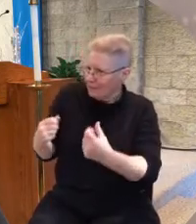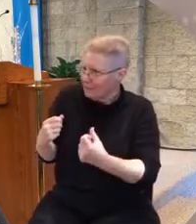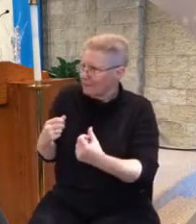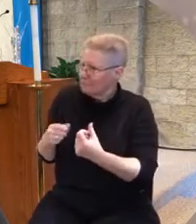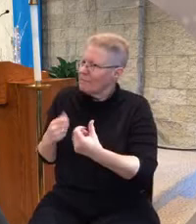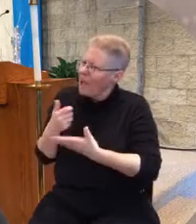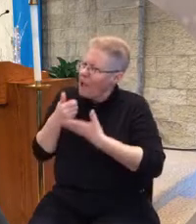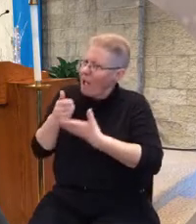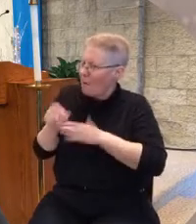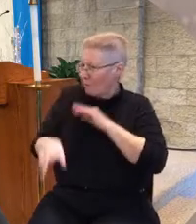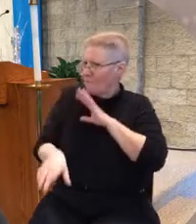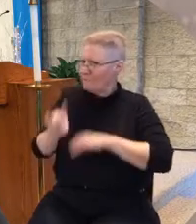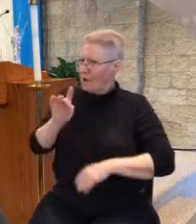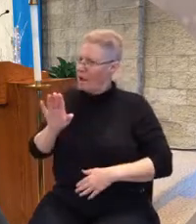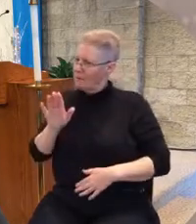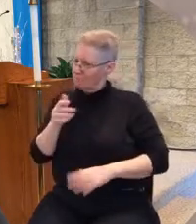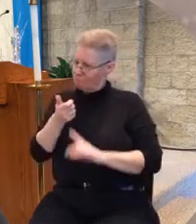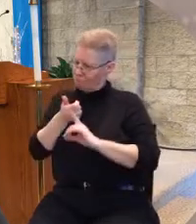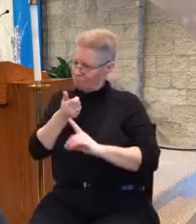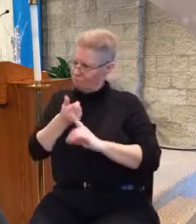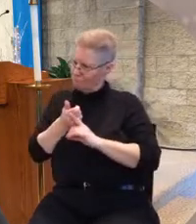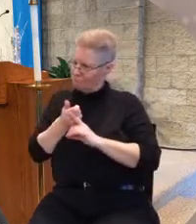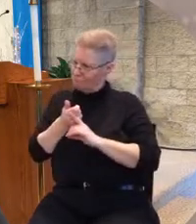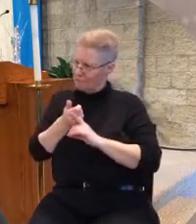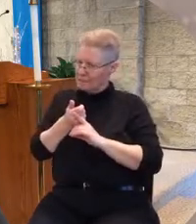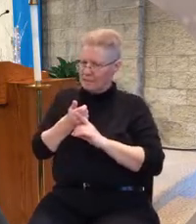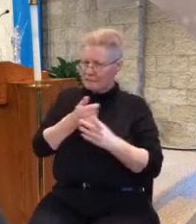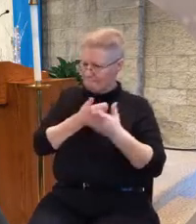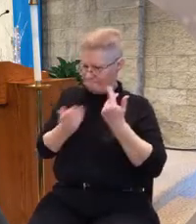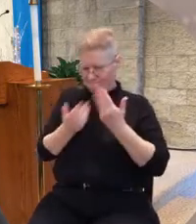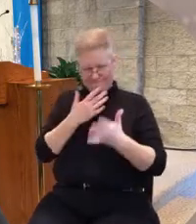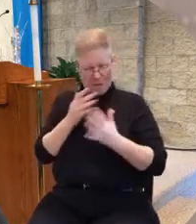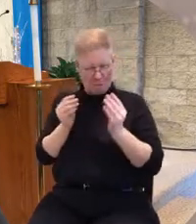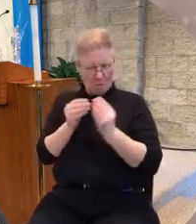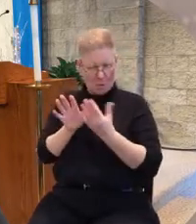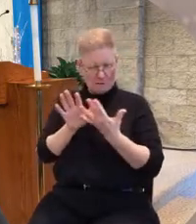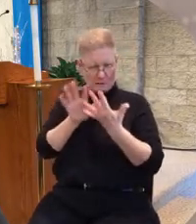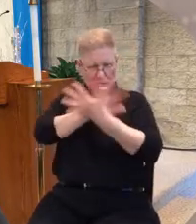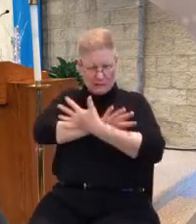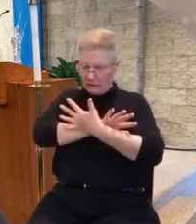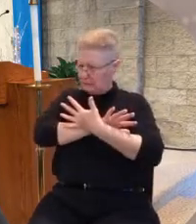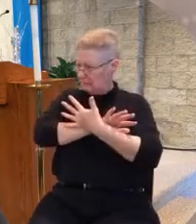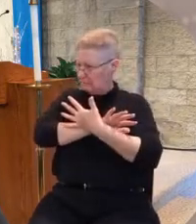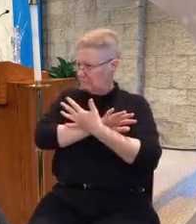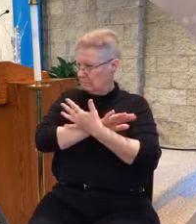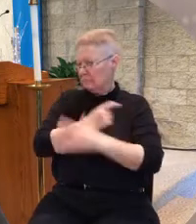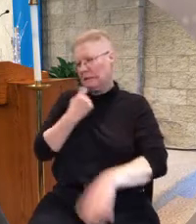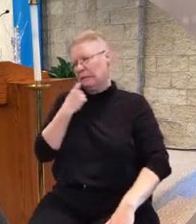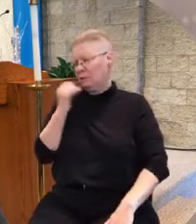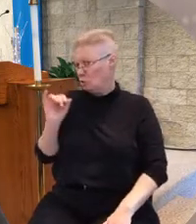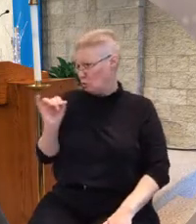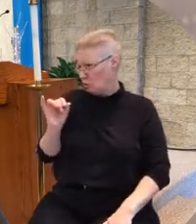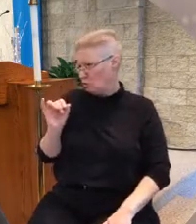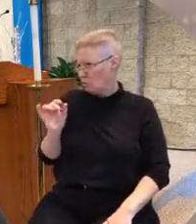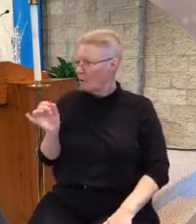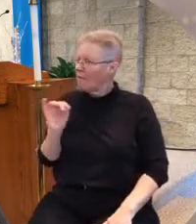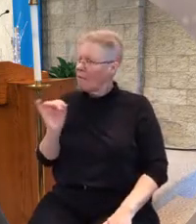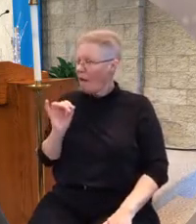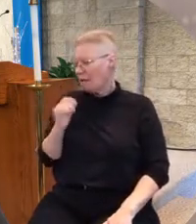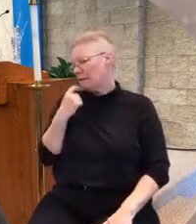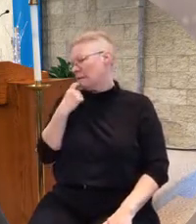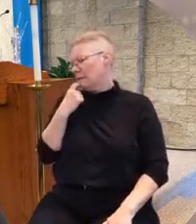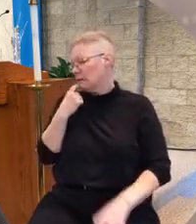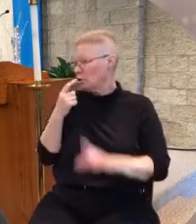regarding those more subtle, insidious, life-diminishing addictions, like the addiction to